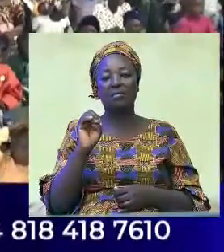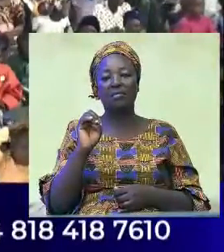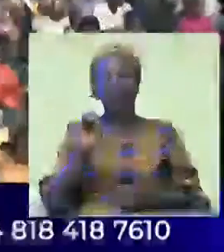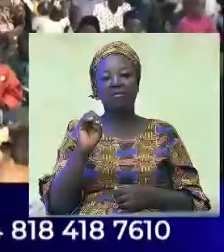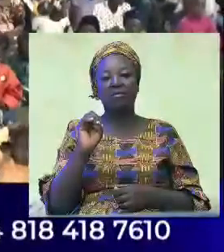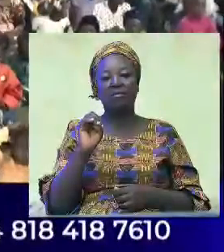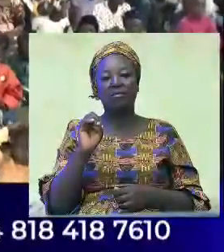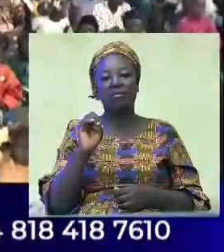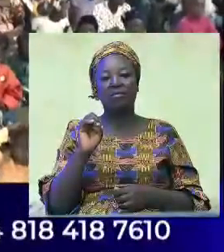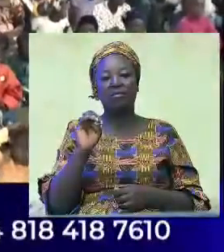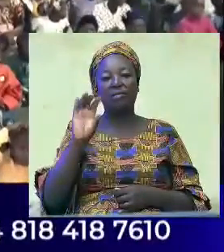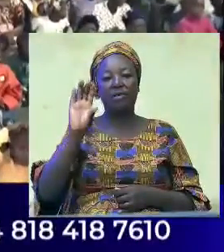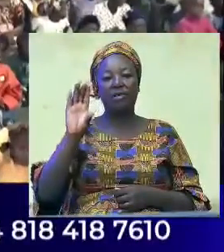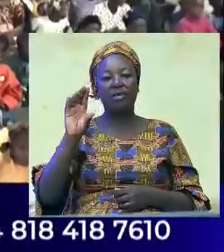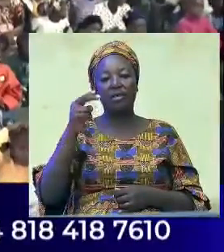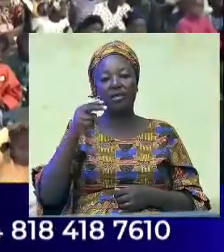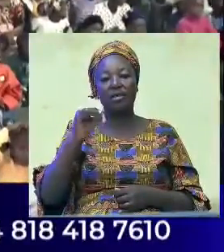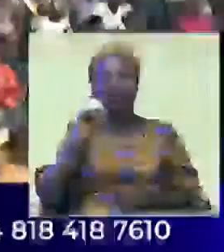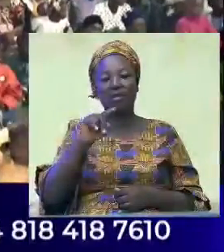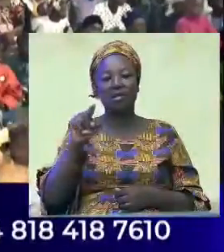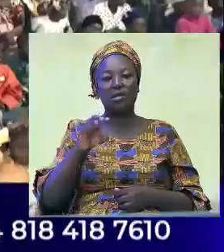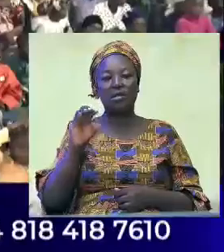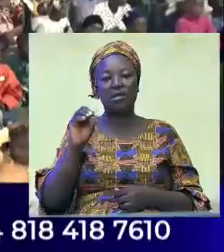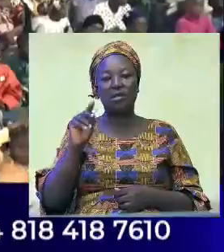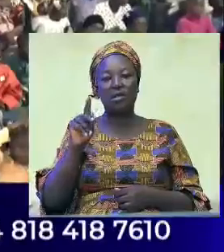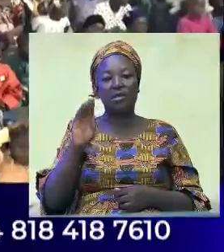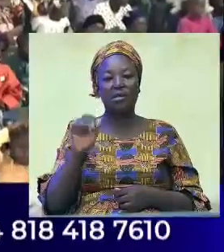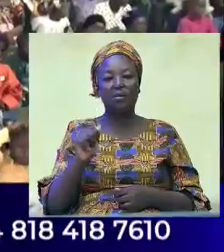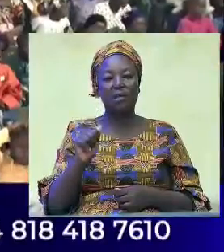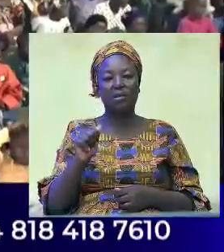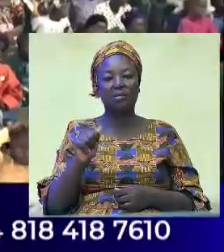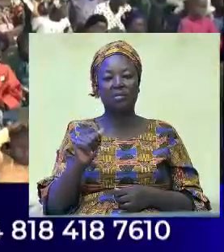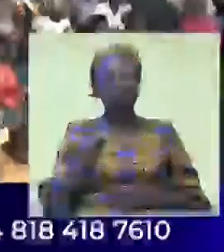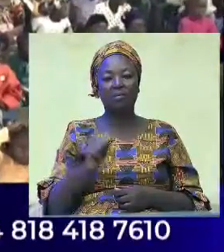Chizoba. Aneke Chizoba.